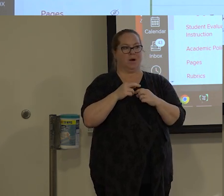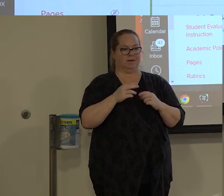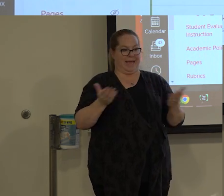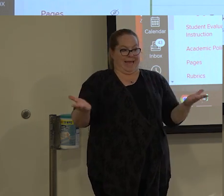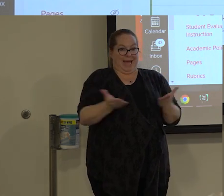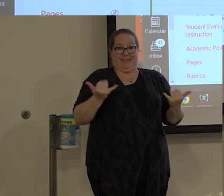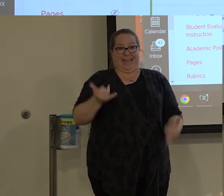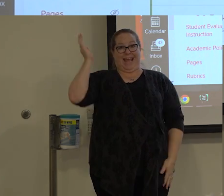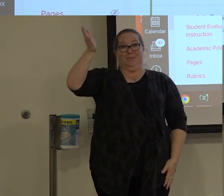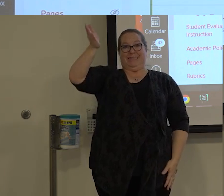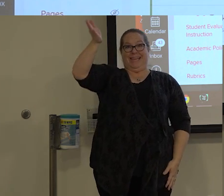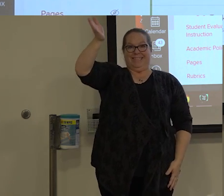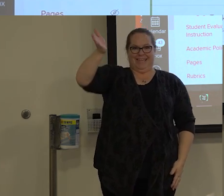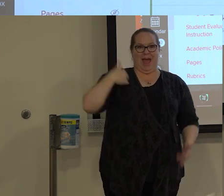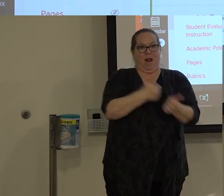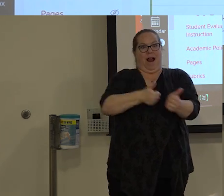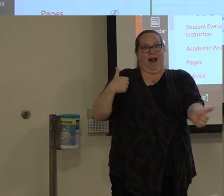like giving presentations. So